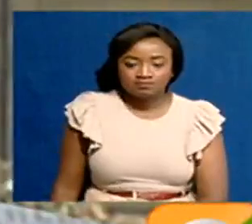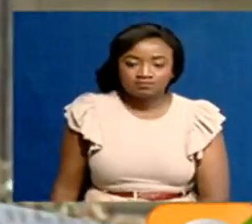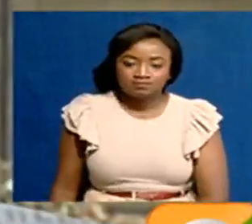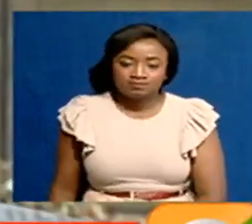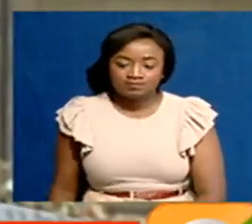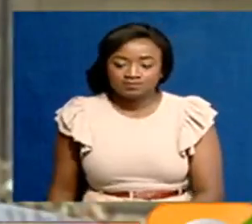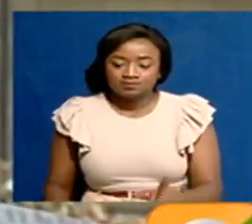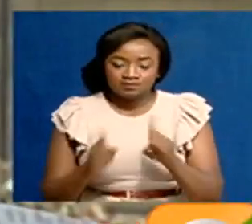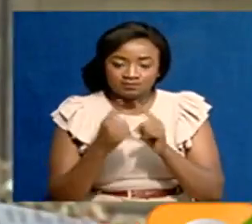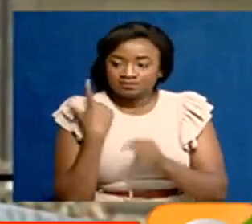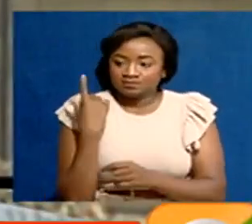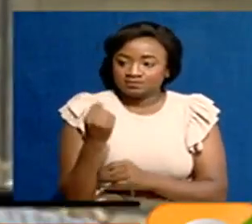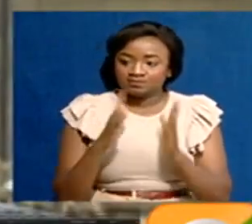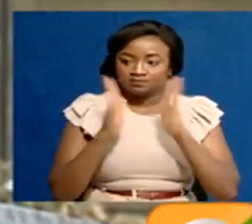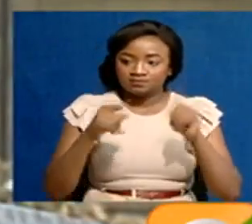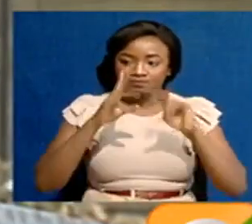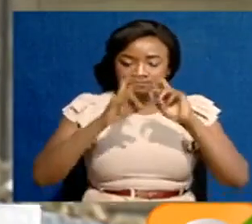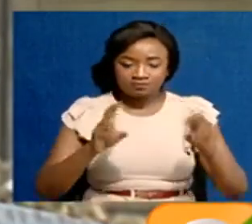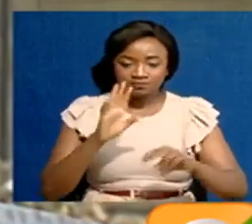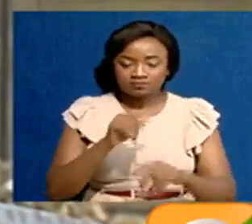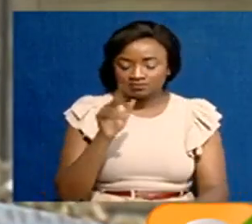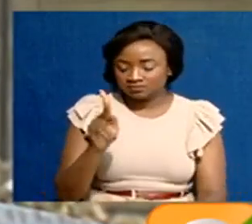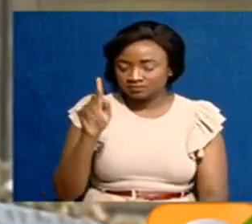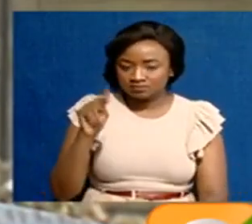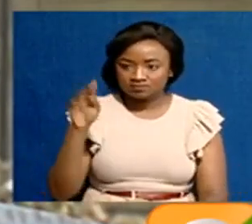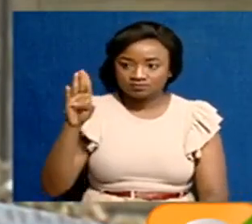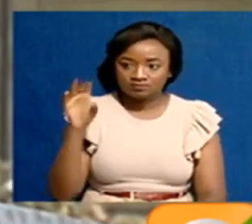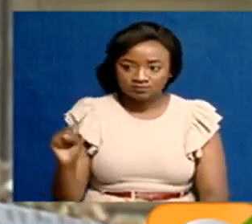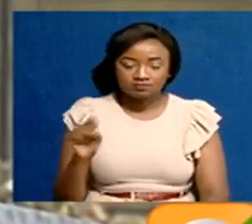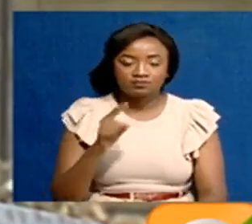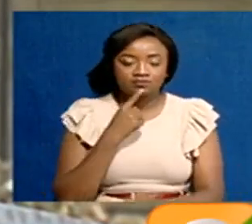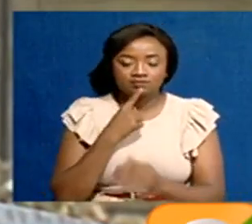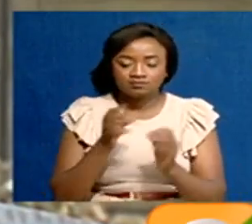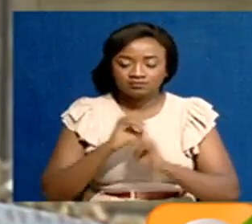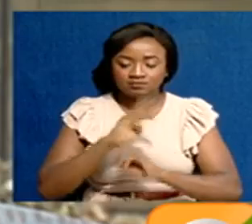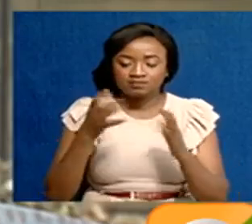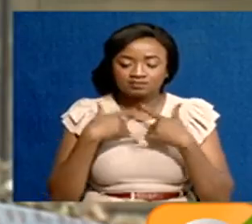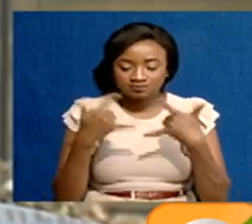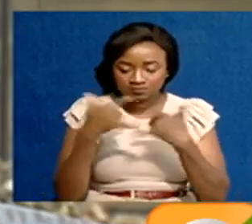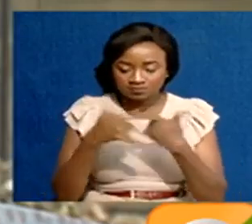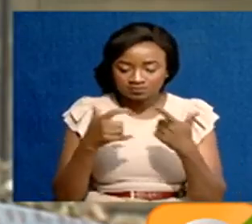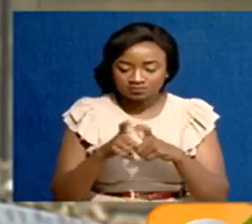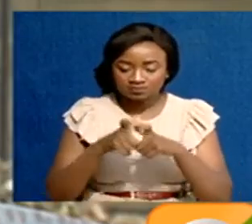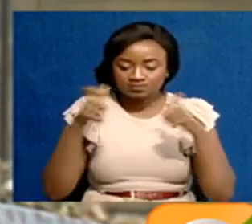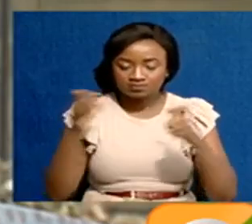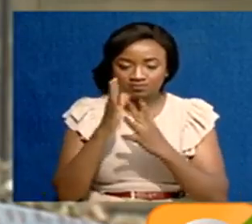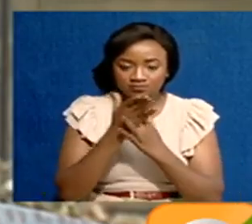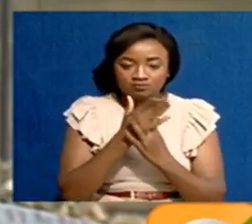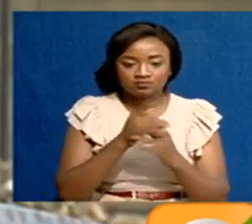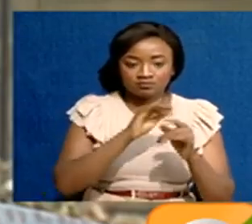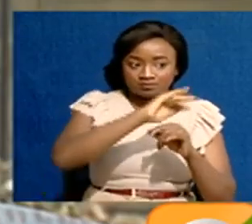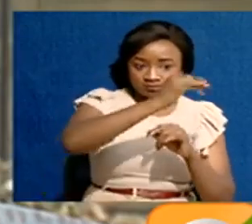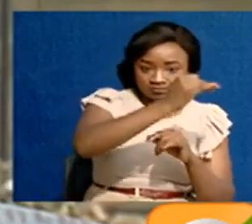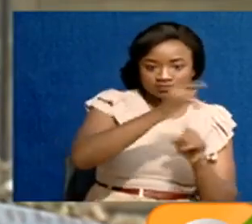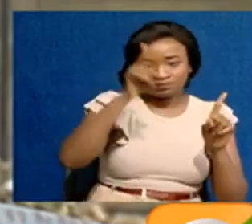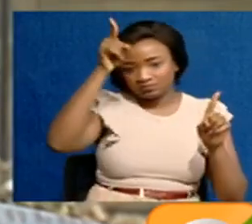Now, the latest housing survey from the Kenya National Bureau of Statistics highlights significant contrast between urban and rural living arrangements. In